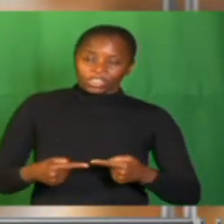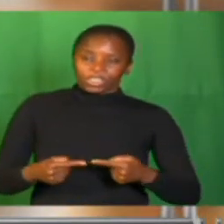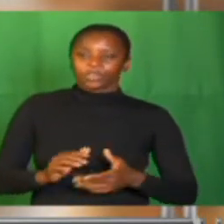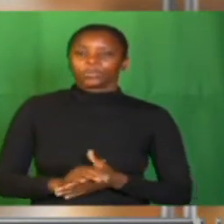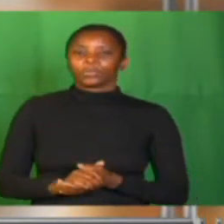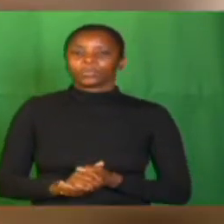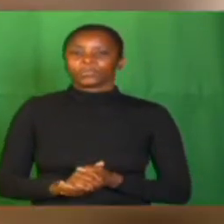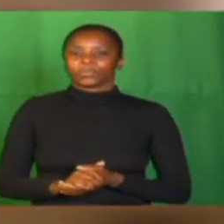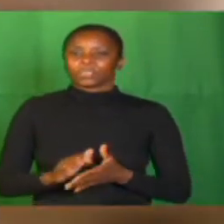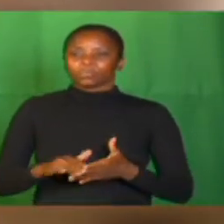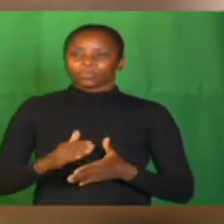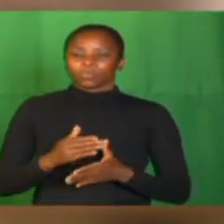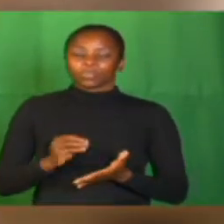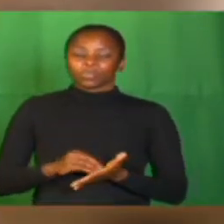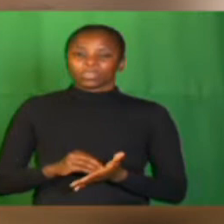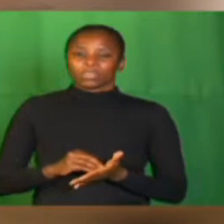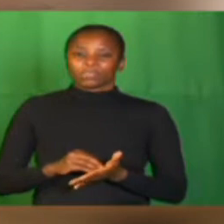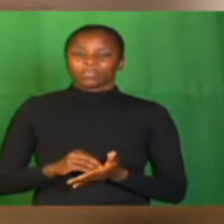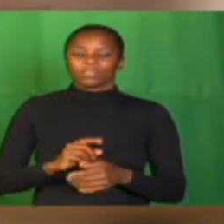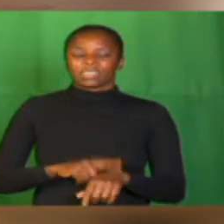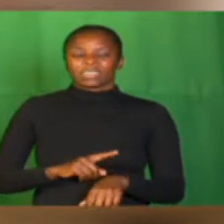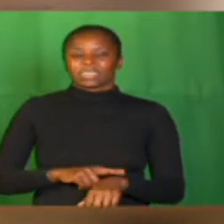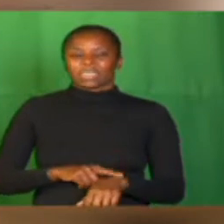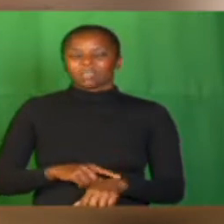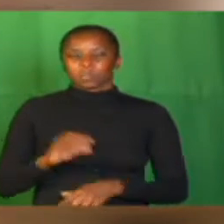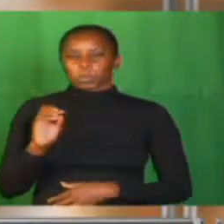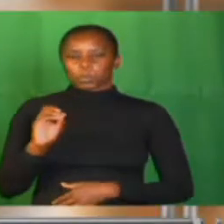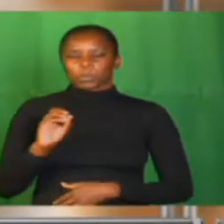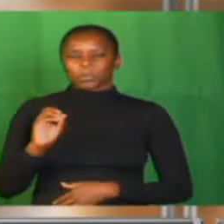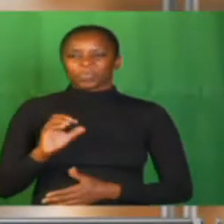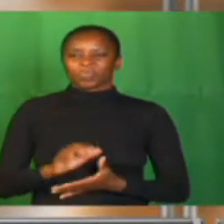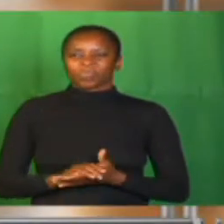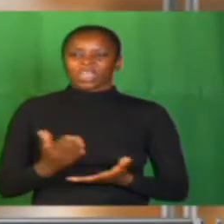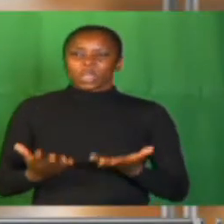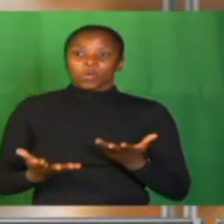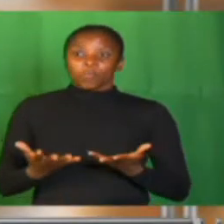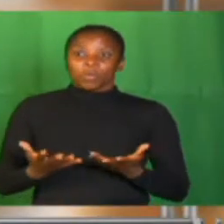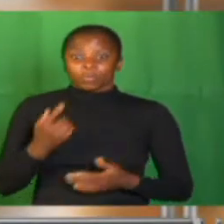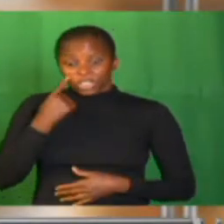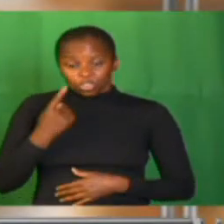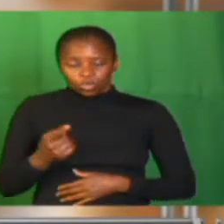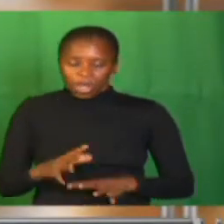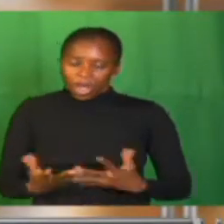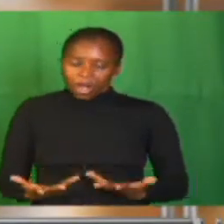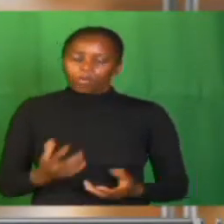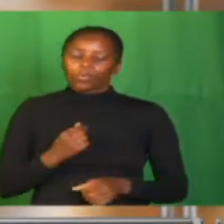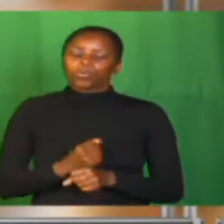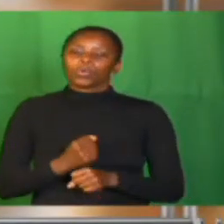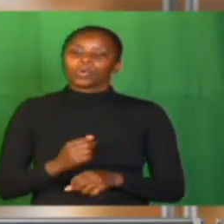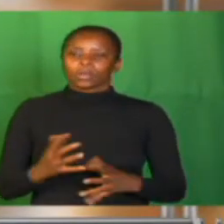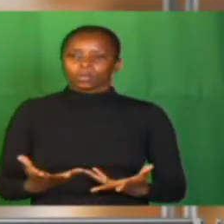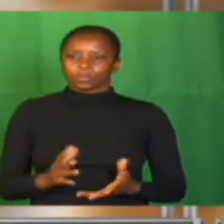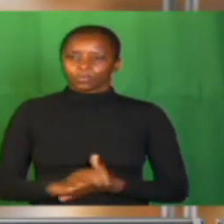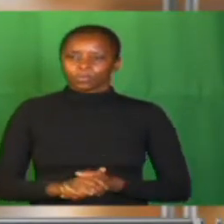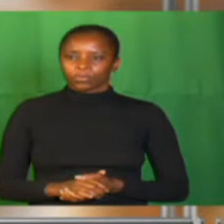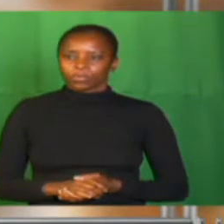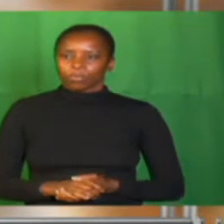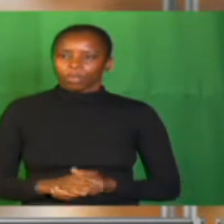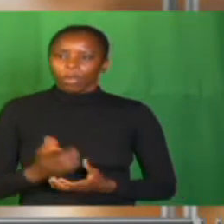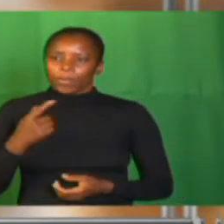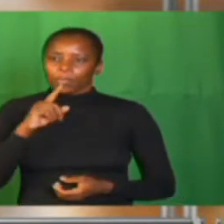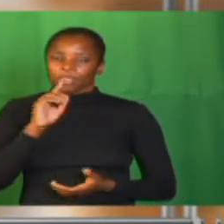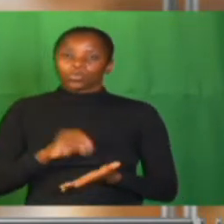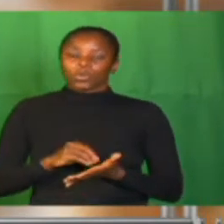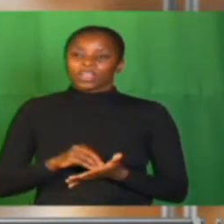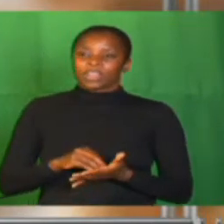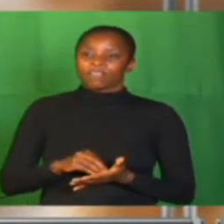to continue with the lesson. Yes, because there's not much time left. I think you can show the learner how to do it. But then one has the answer, which